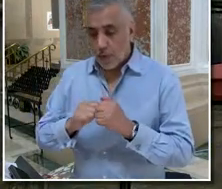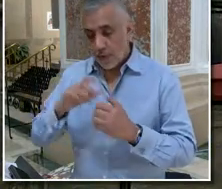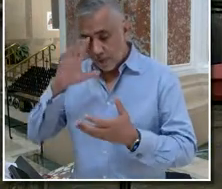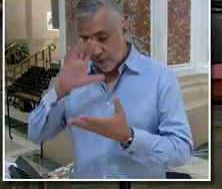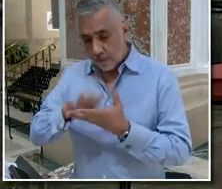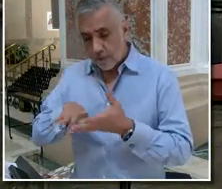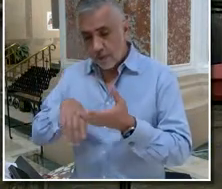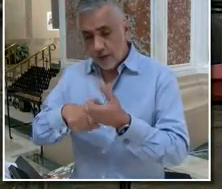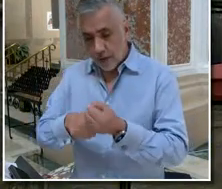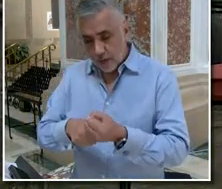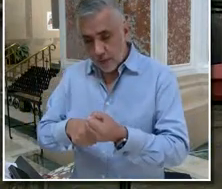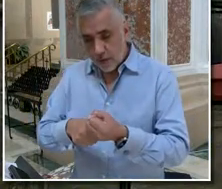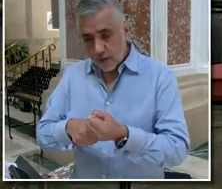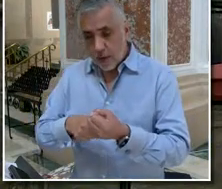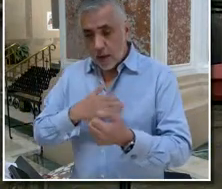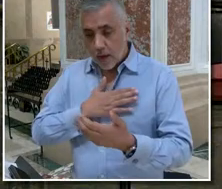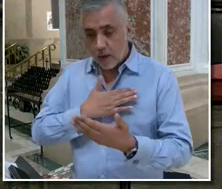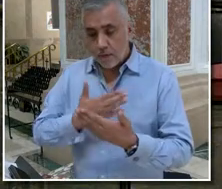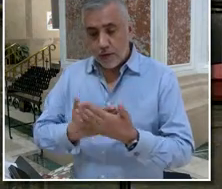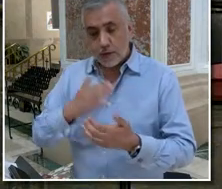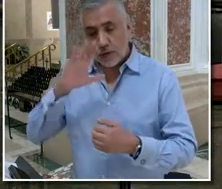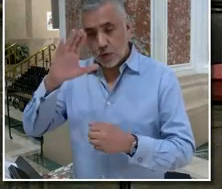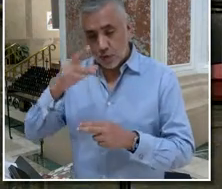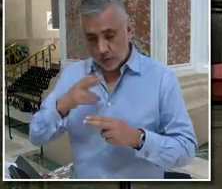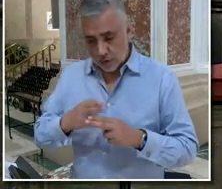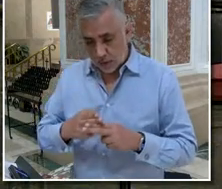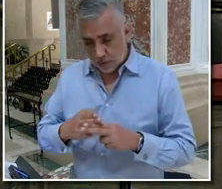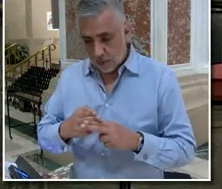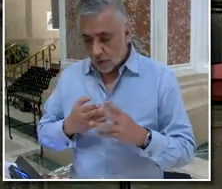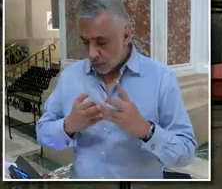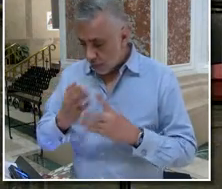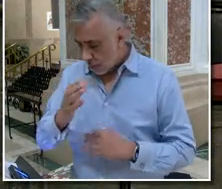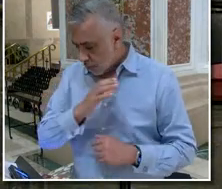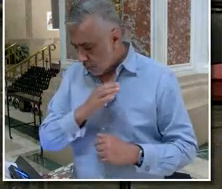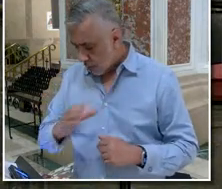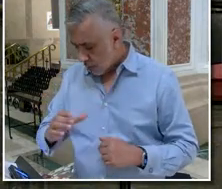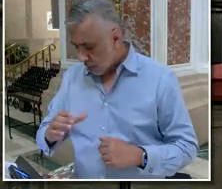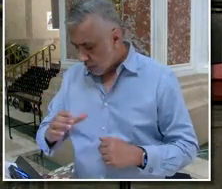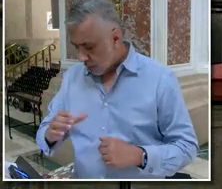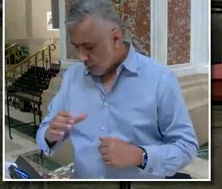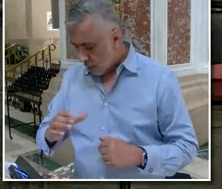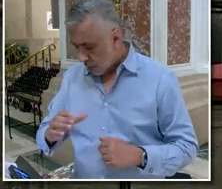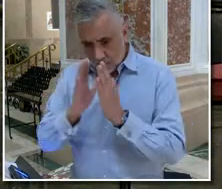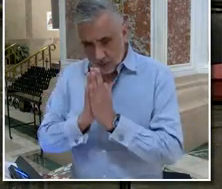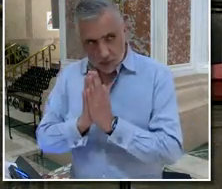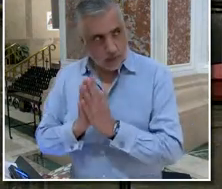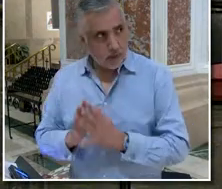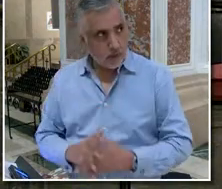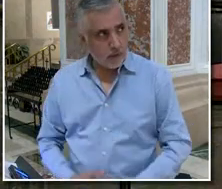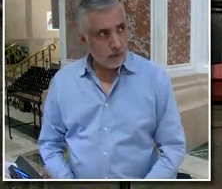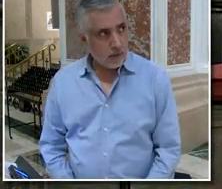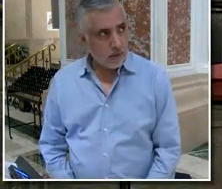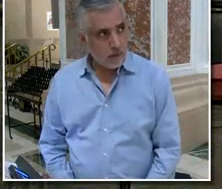faith in confessing your name through Christ our Lord.